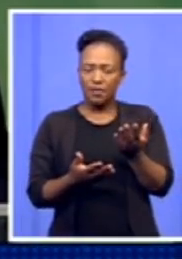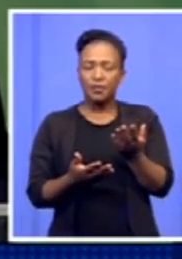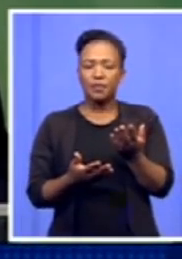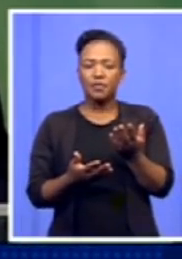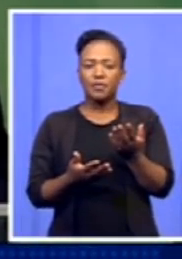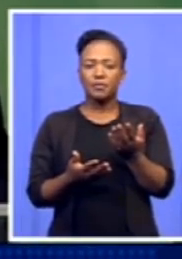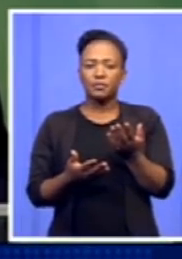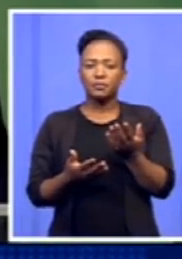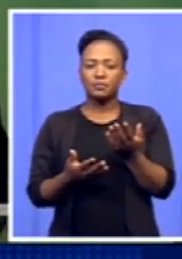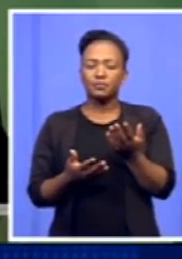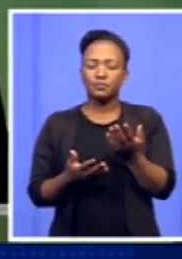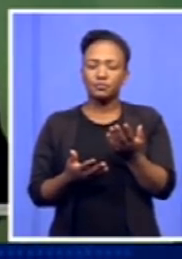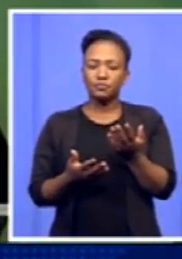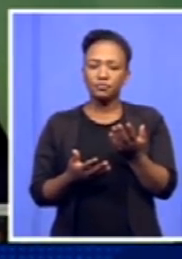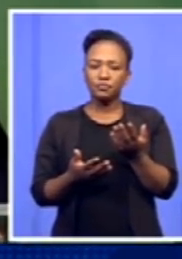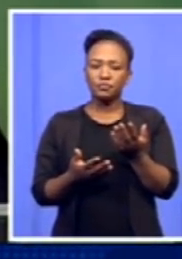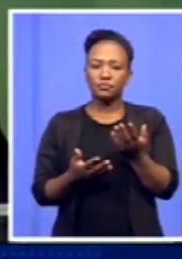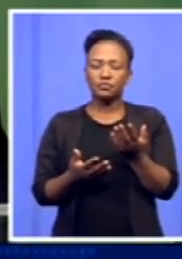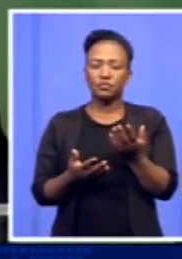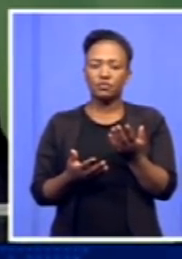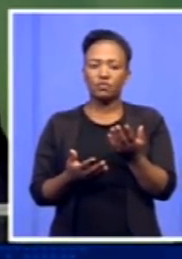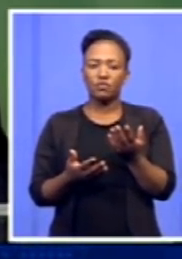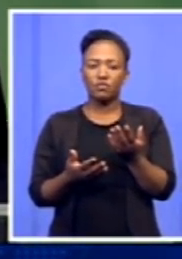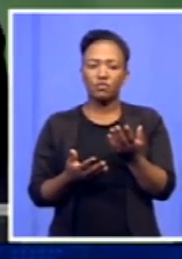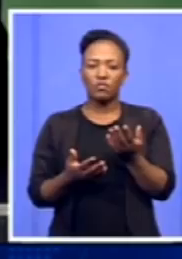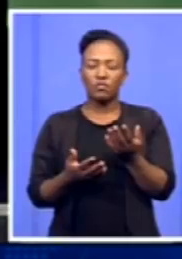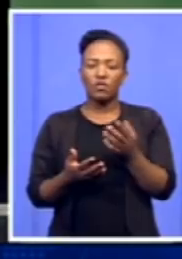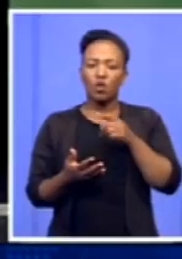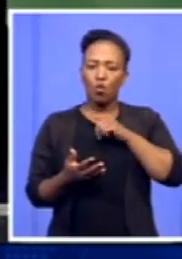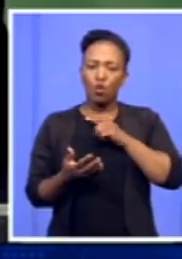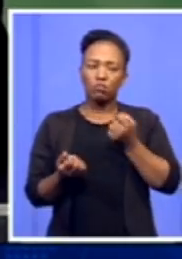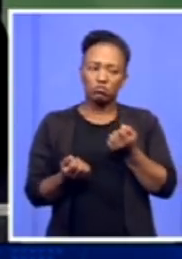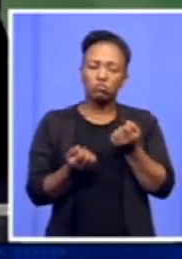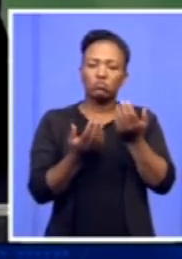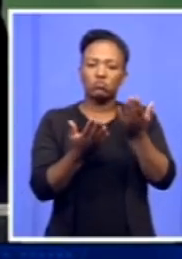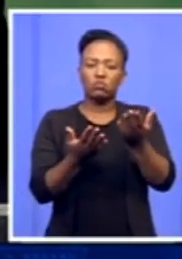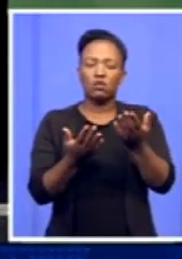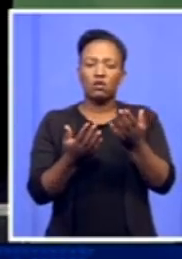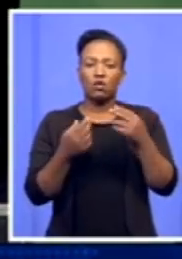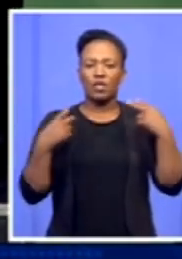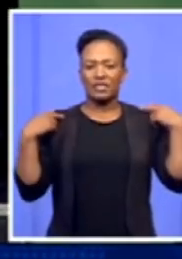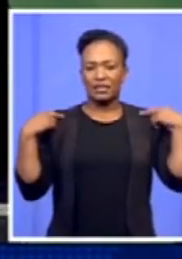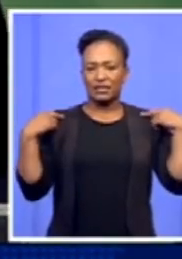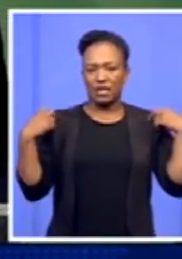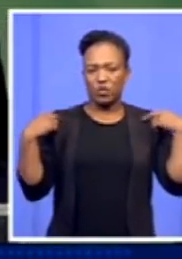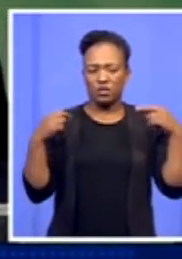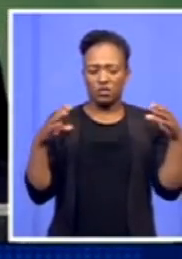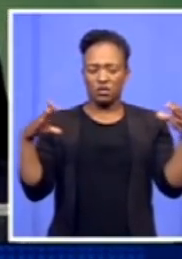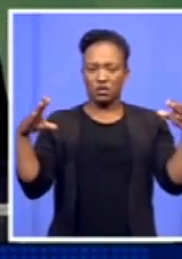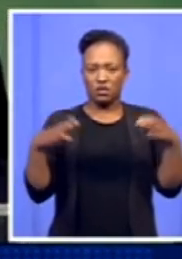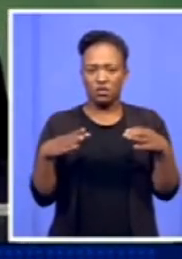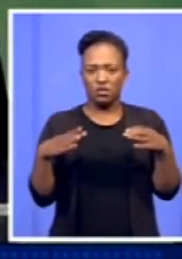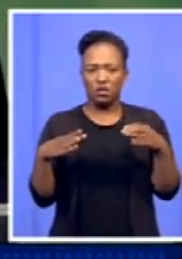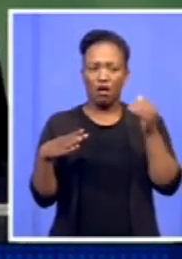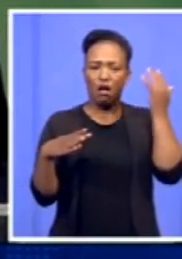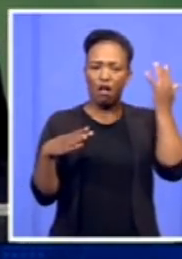we presented a similar initiative to the Security Council, and a decision was taken